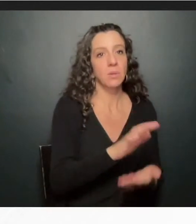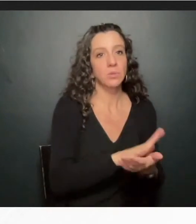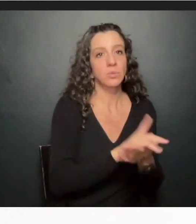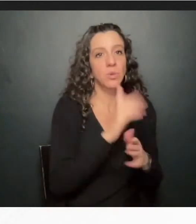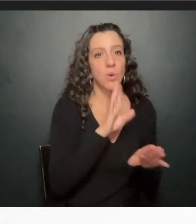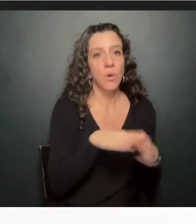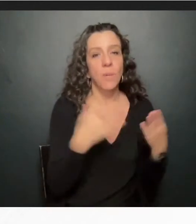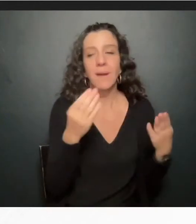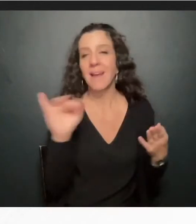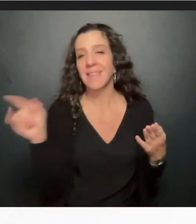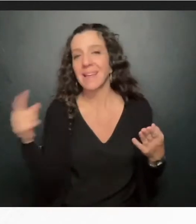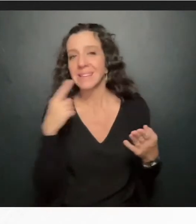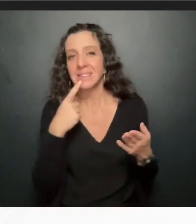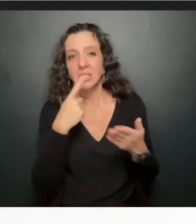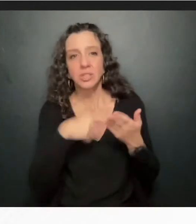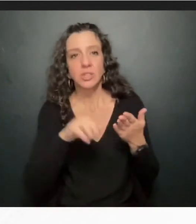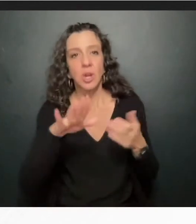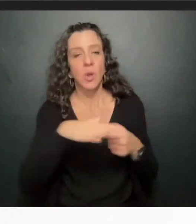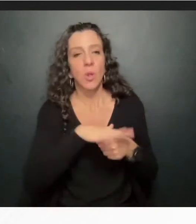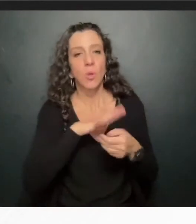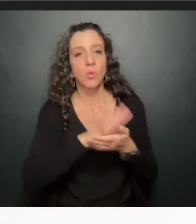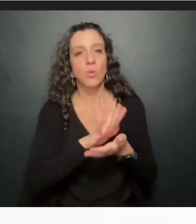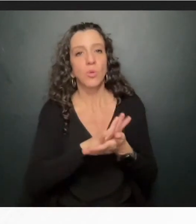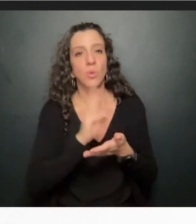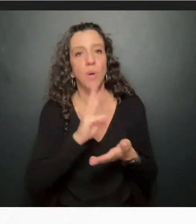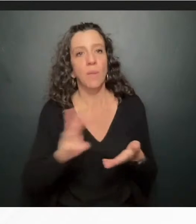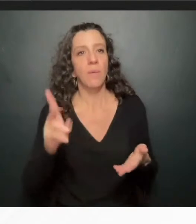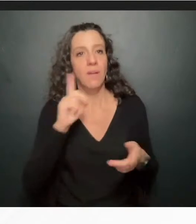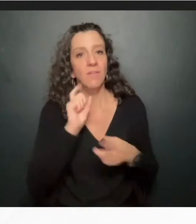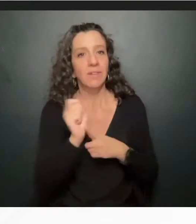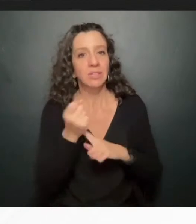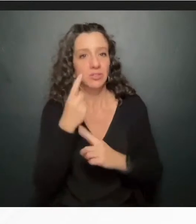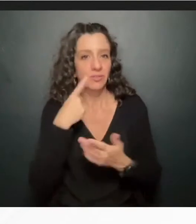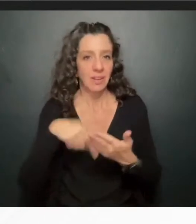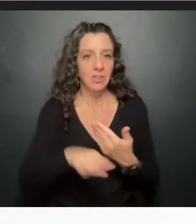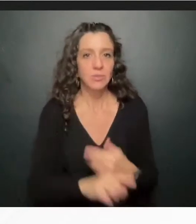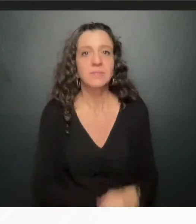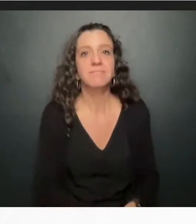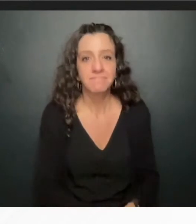said, check the local school website for conditions for next week.